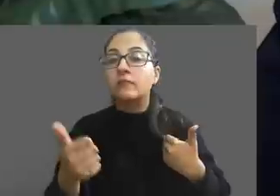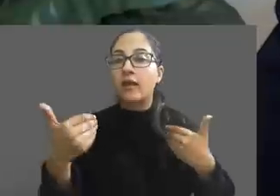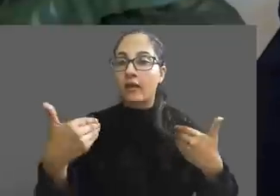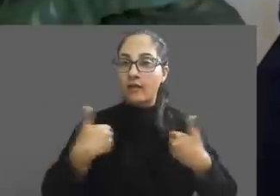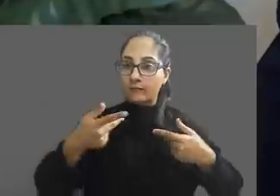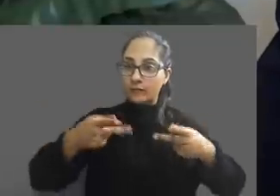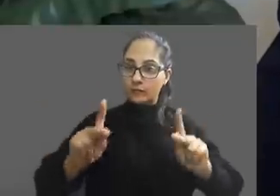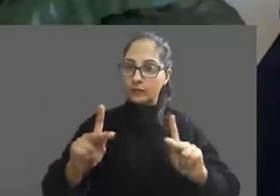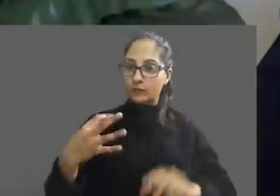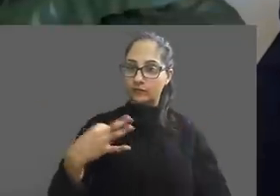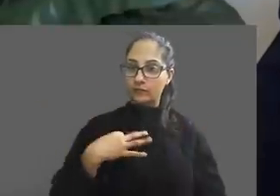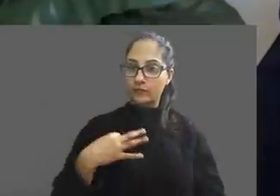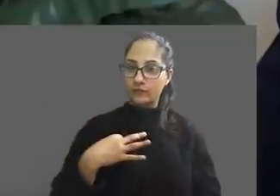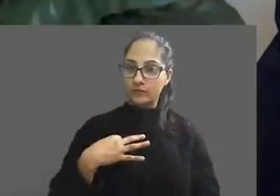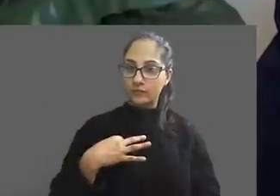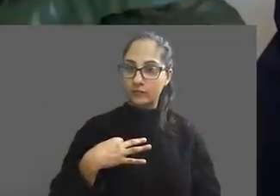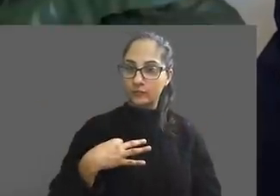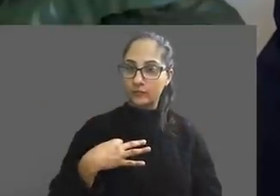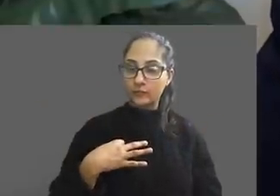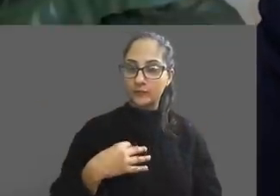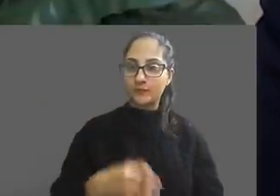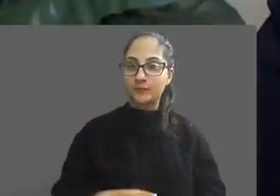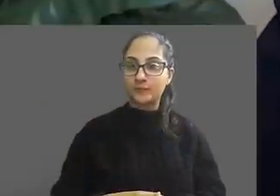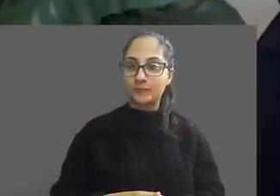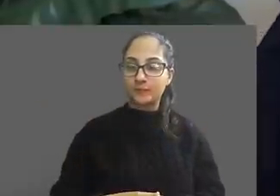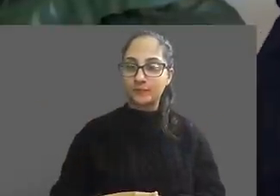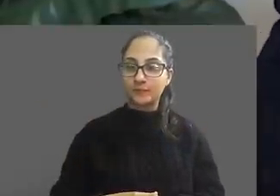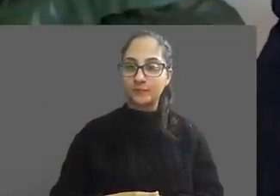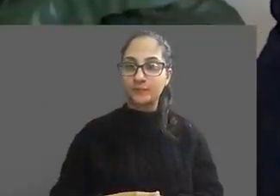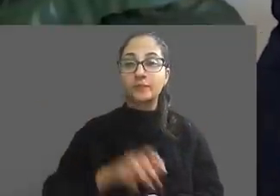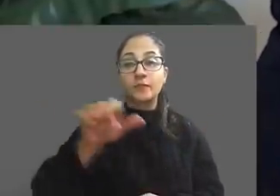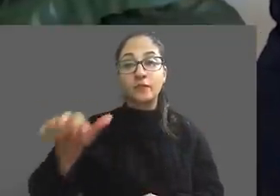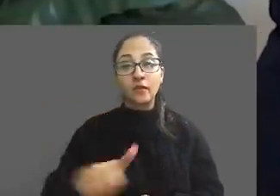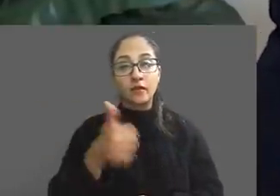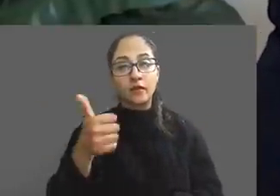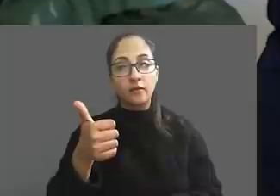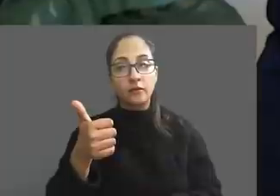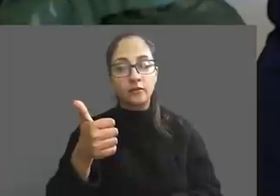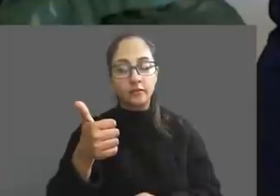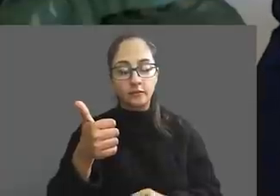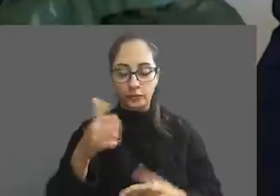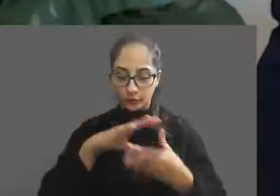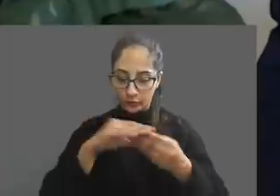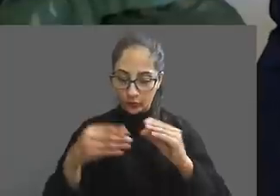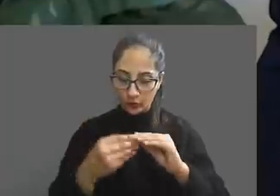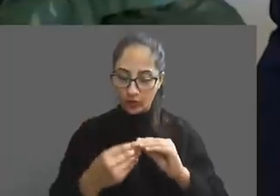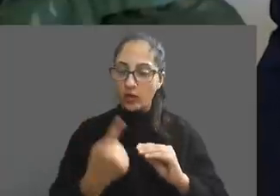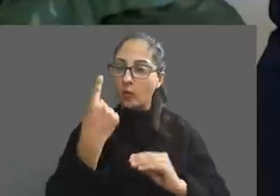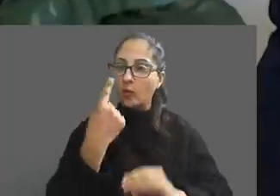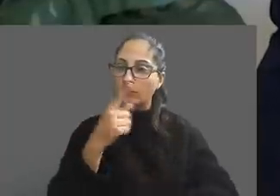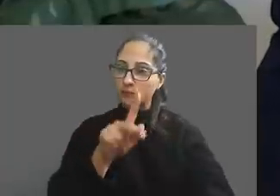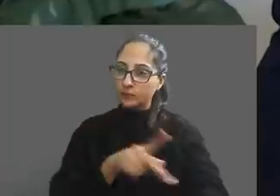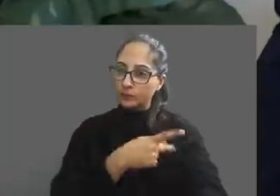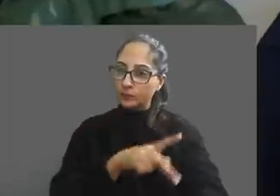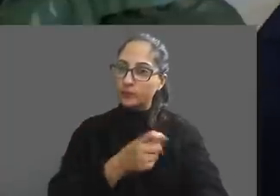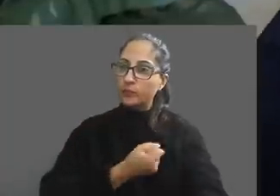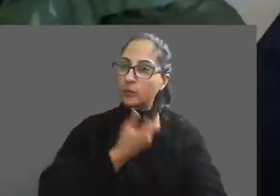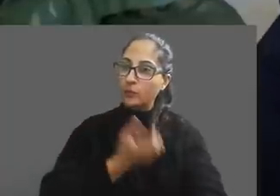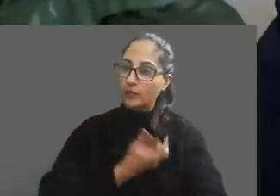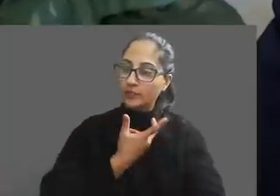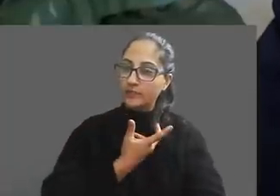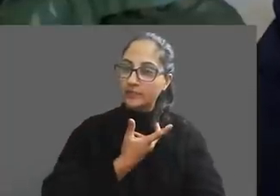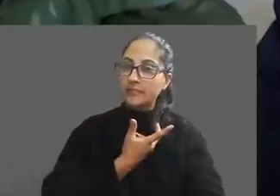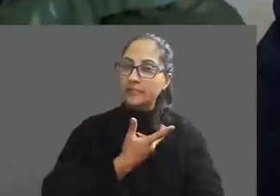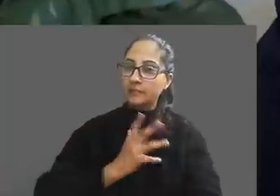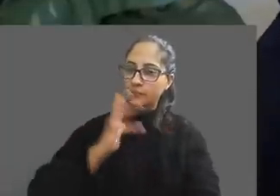The outstanding poet Allama Iqbal was extremely worried about the spread of materialism among Muslim youth. But he was